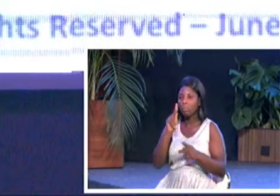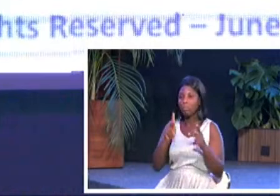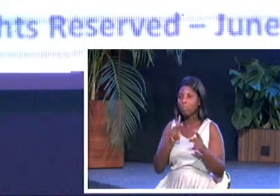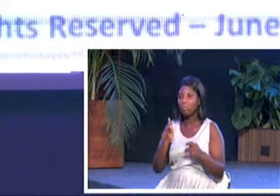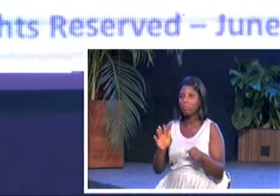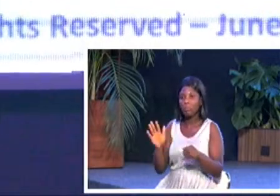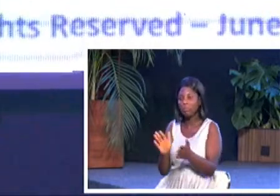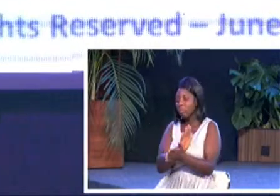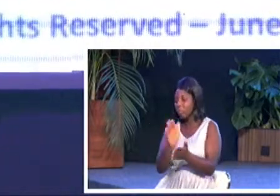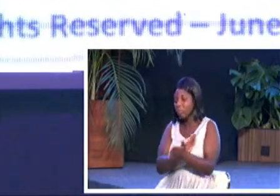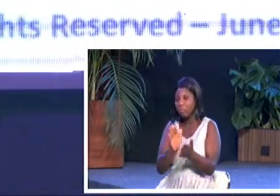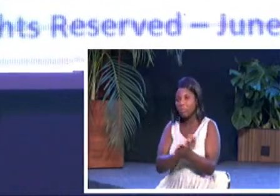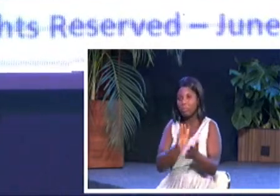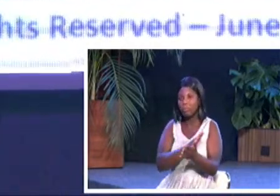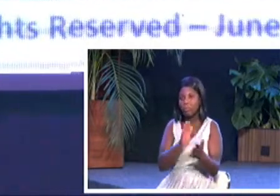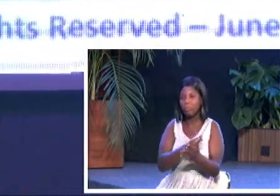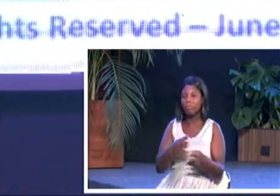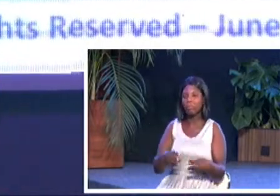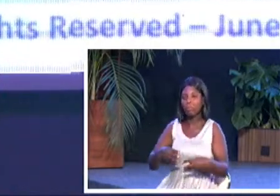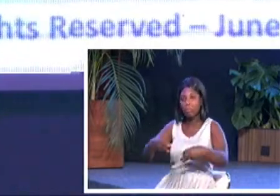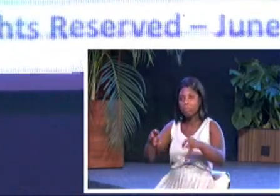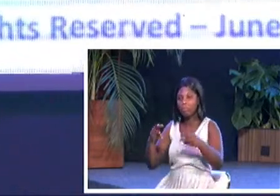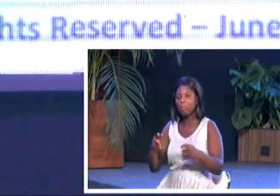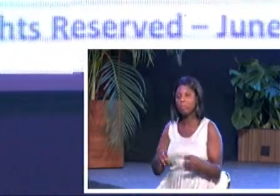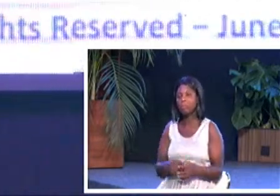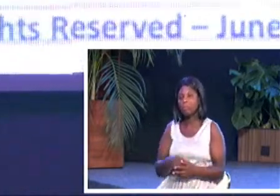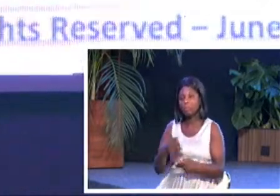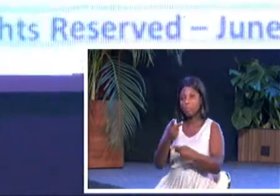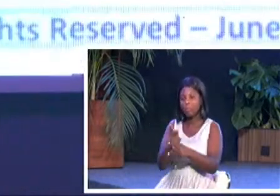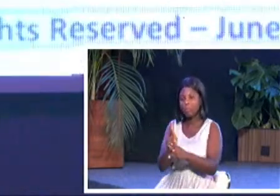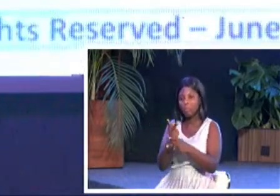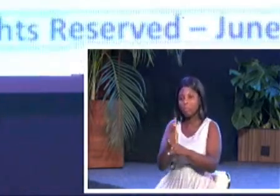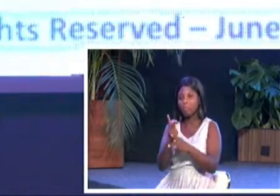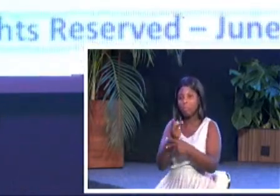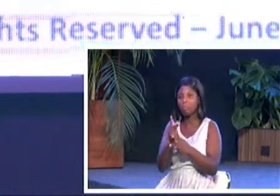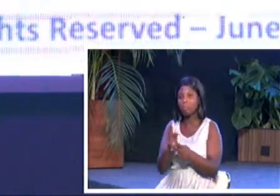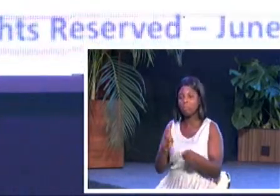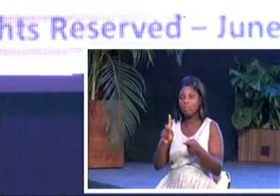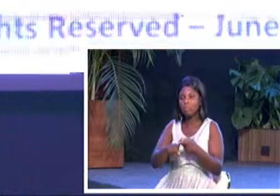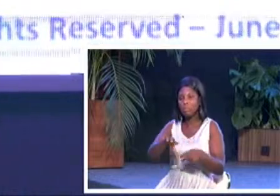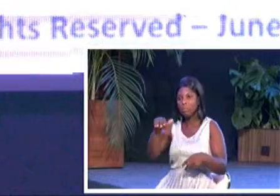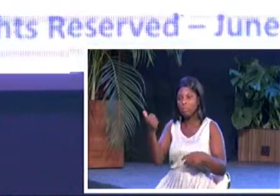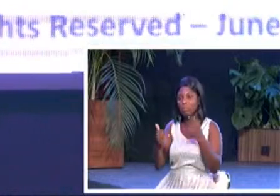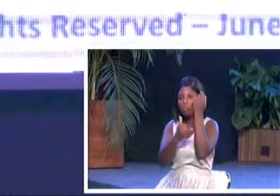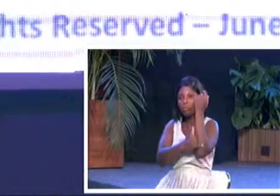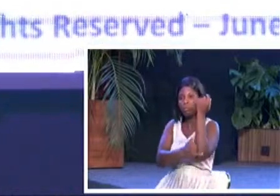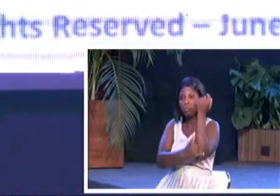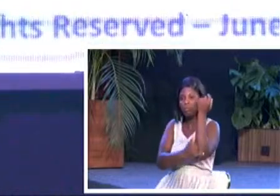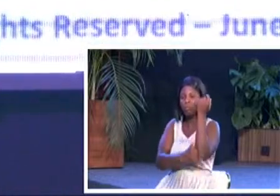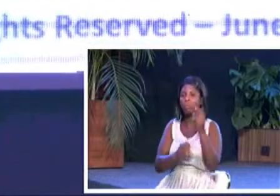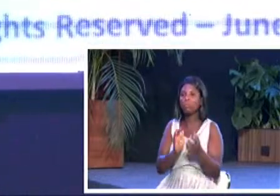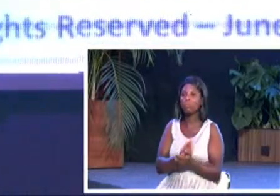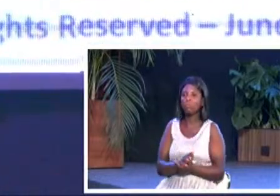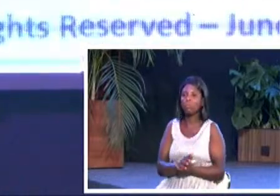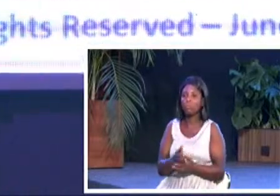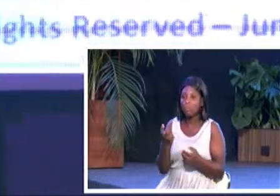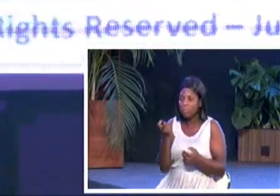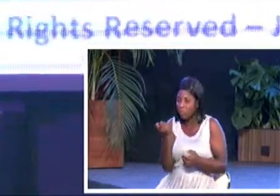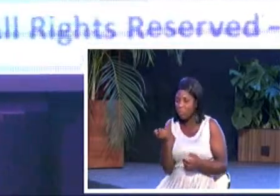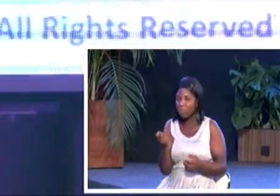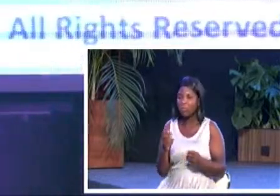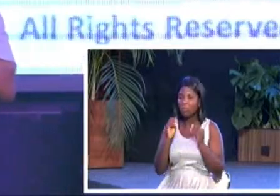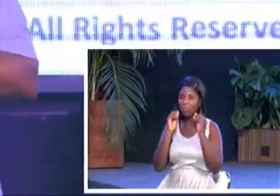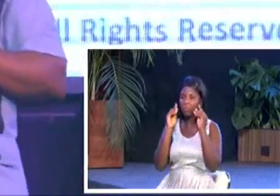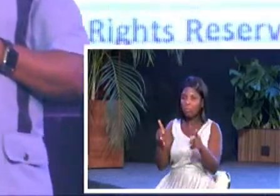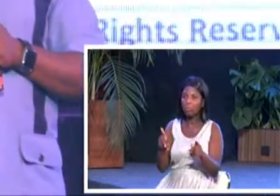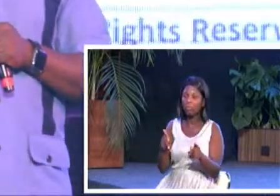pin, but they sell products outside Ghana because of the digital disruption opportunity that they have. Now you can